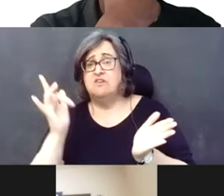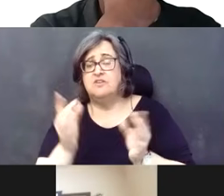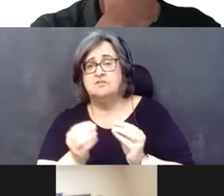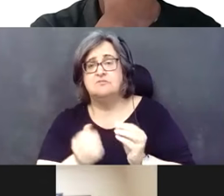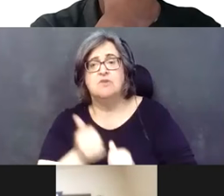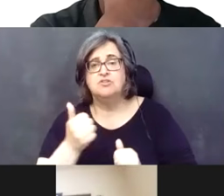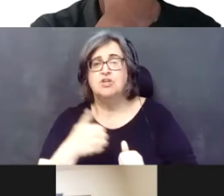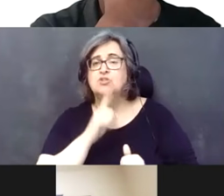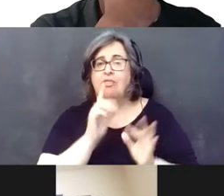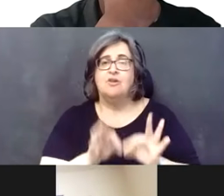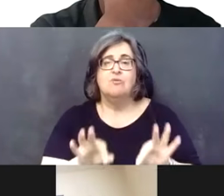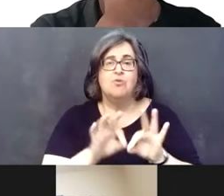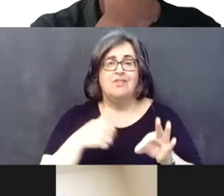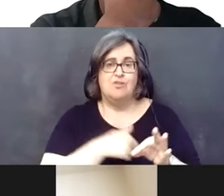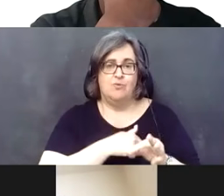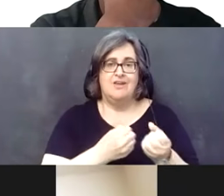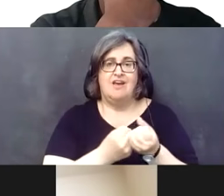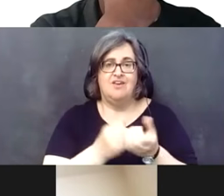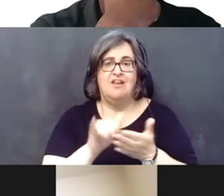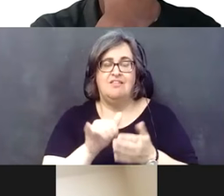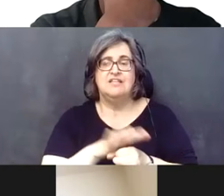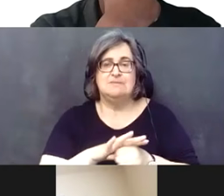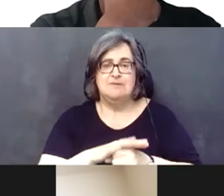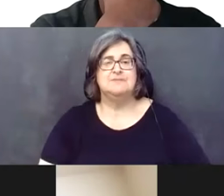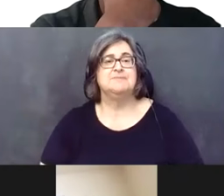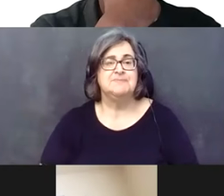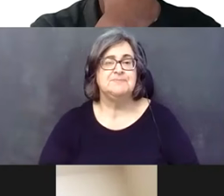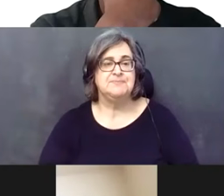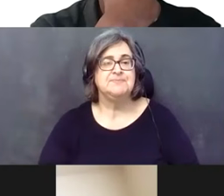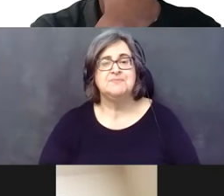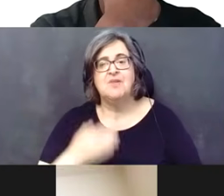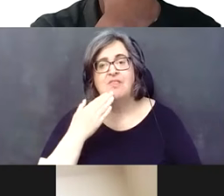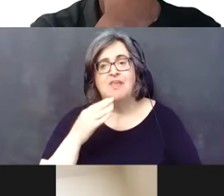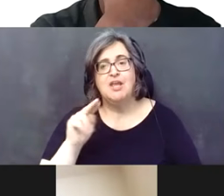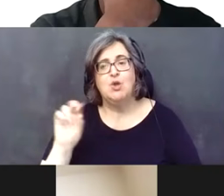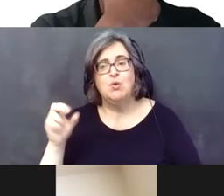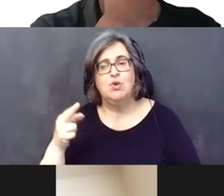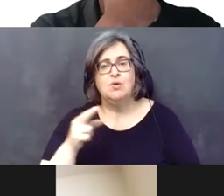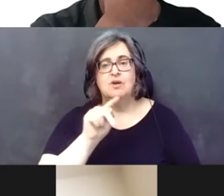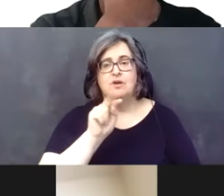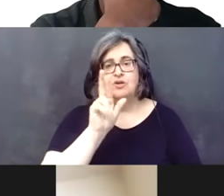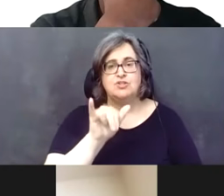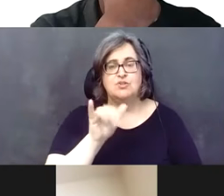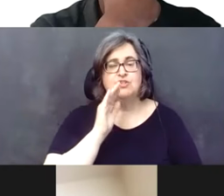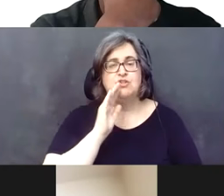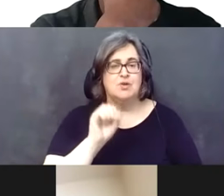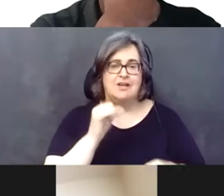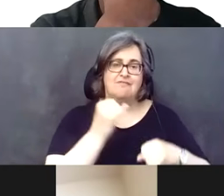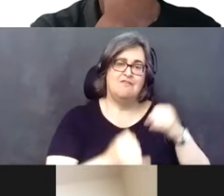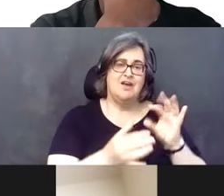we advocate in this space. Yeah. Thanks, Noah. And Tracy, I'll give you the closing word on